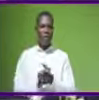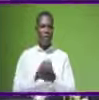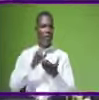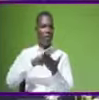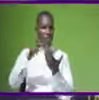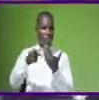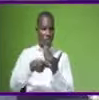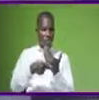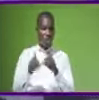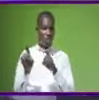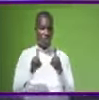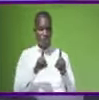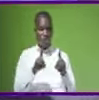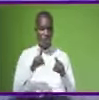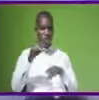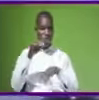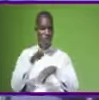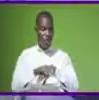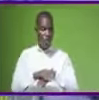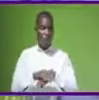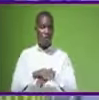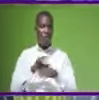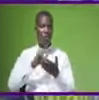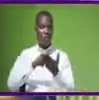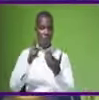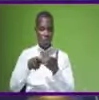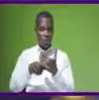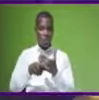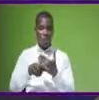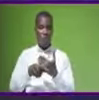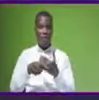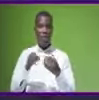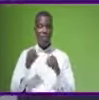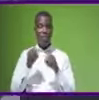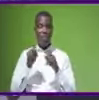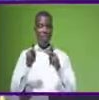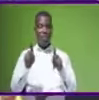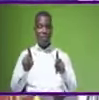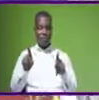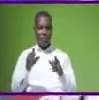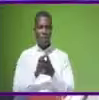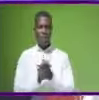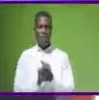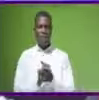Bia ya wonta di waso. Ama kwanja ma.